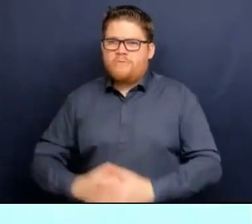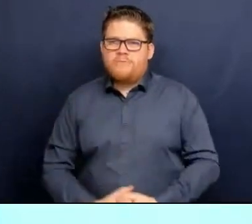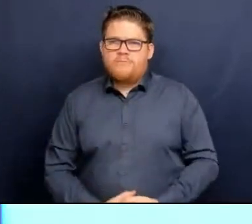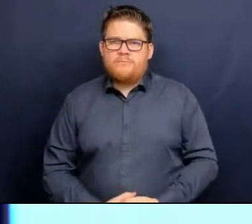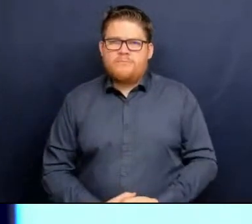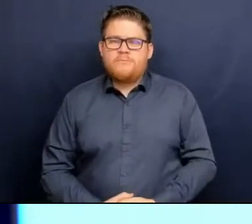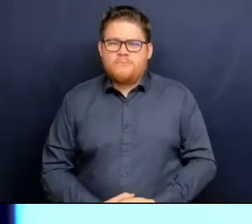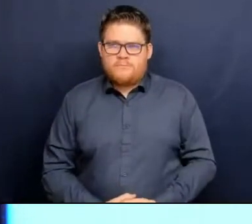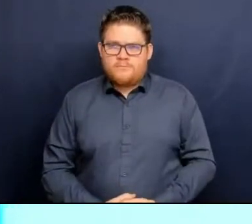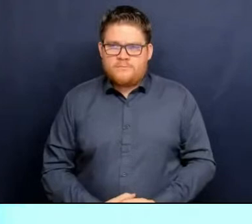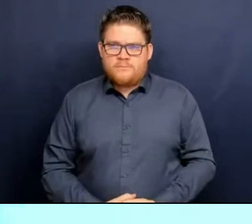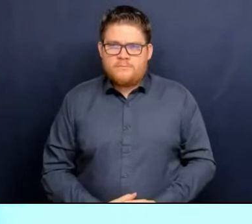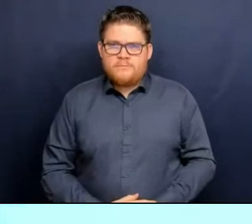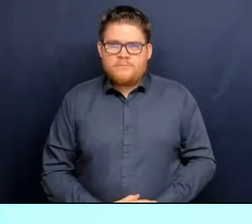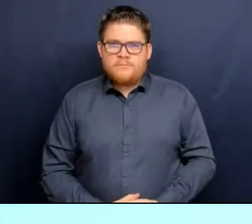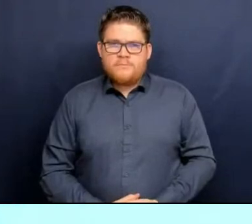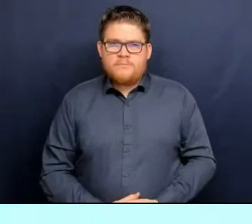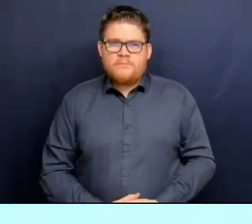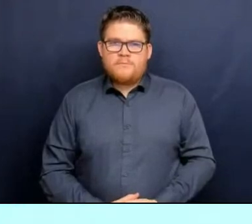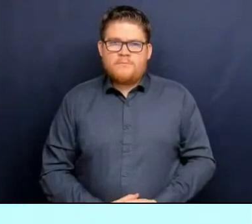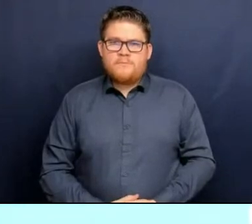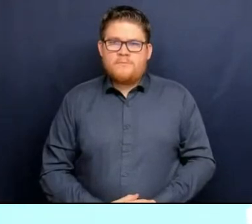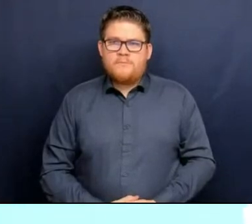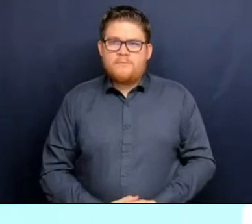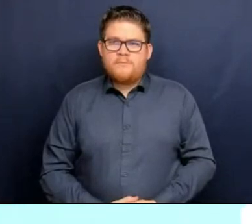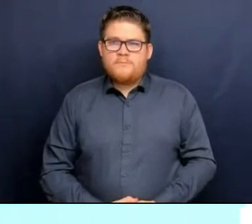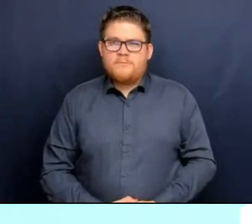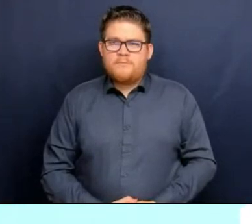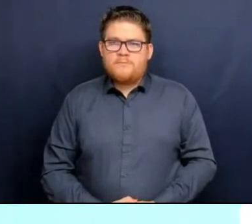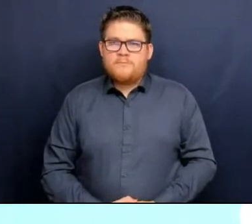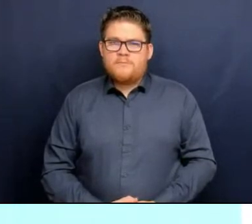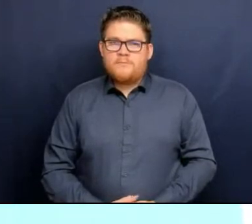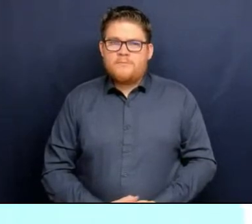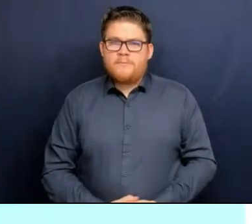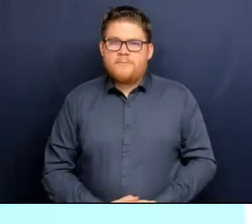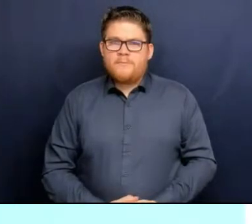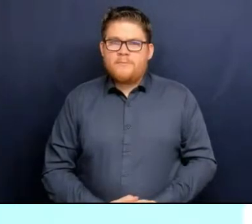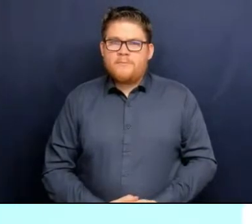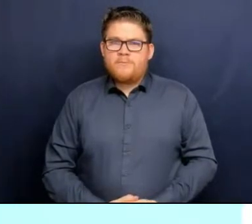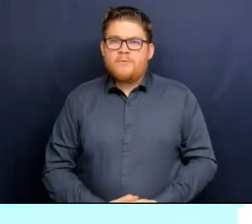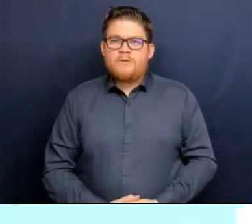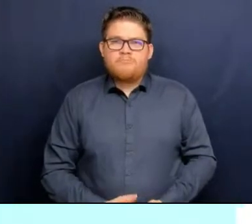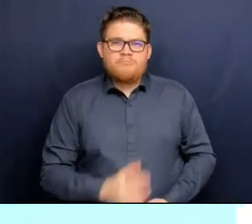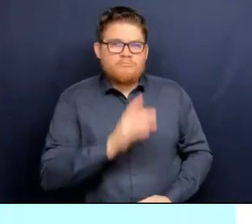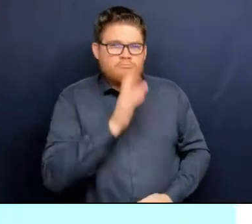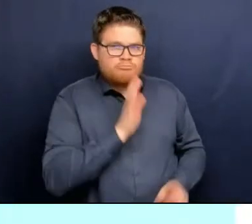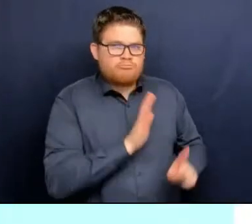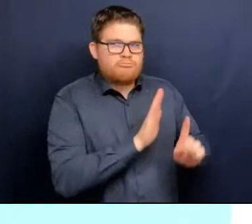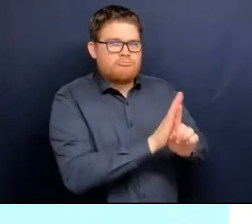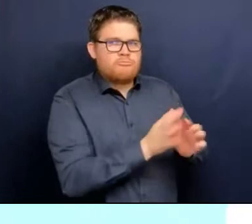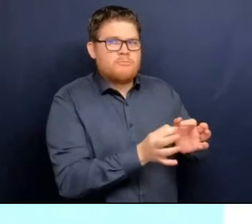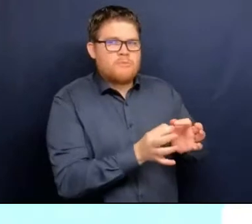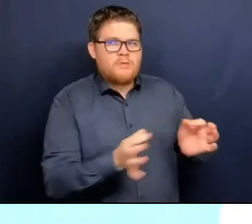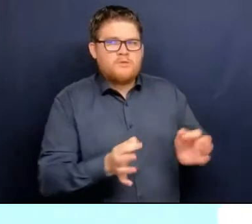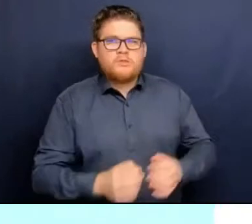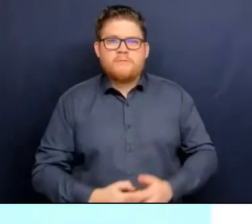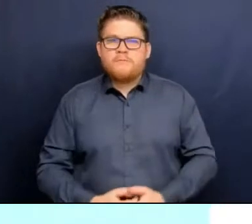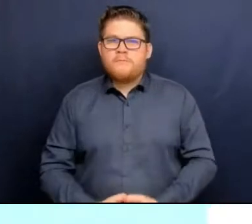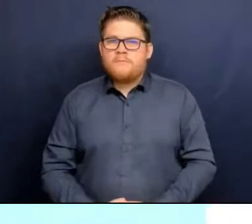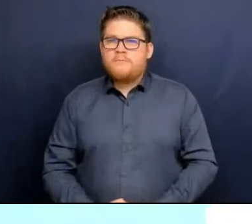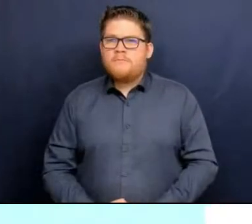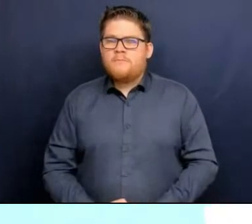White Limlim Pitchkeech in Chai Squeeze Iskwakoktipala is tested. I'd like to acknowledge the